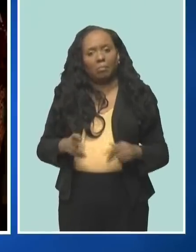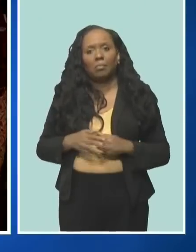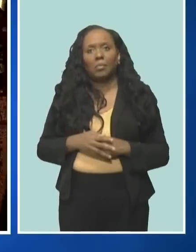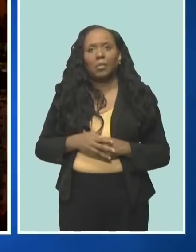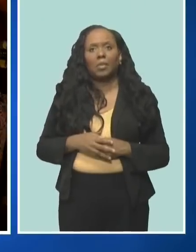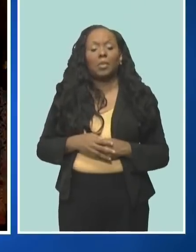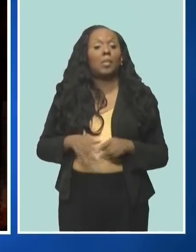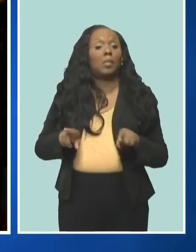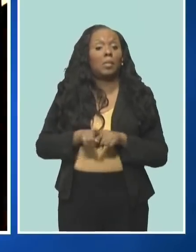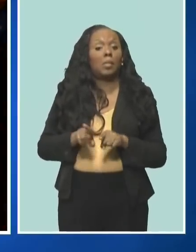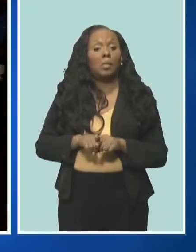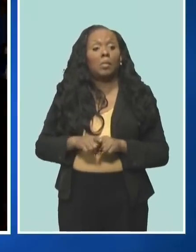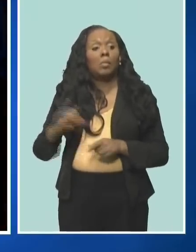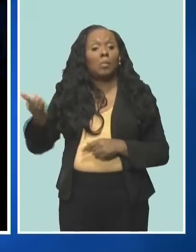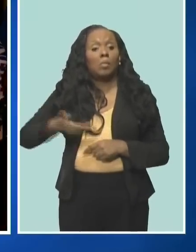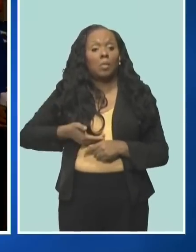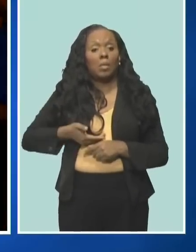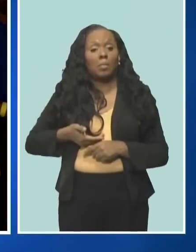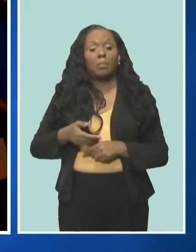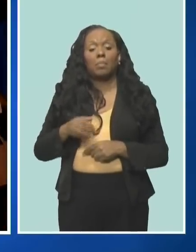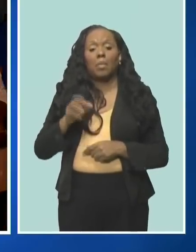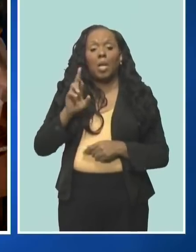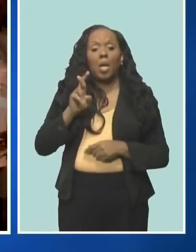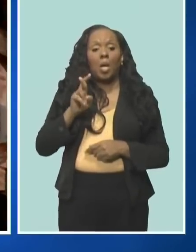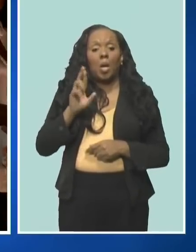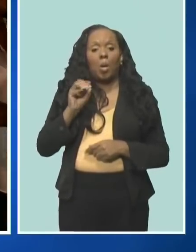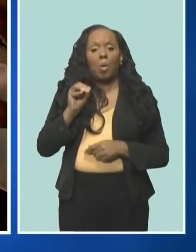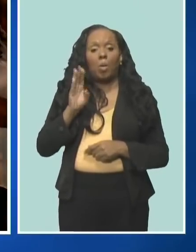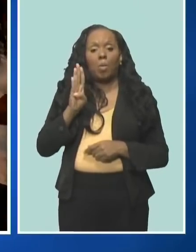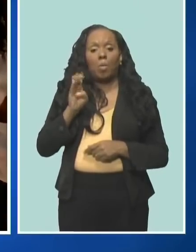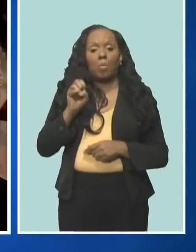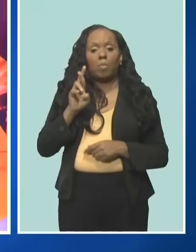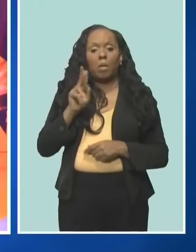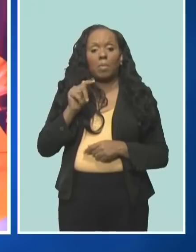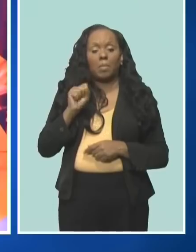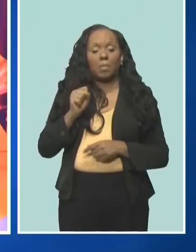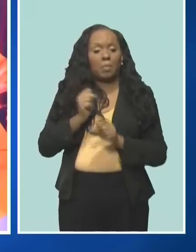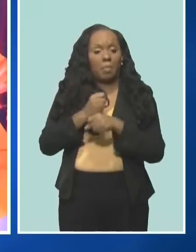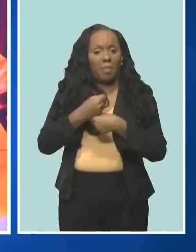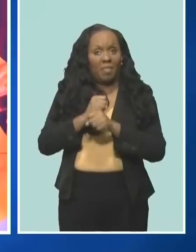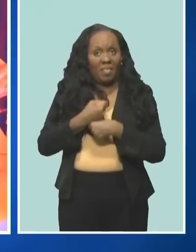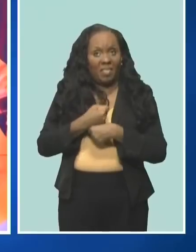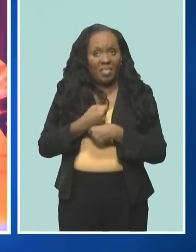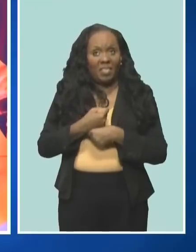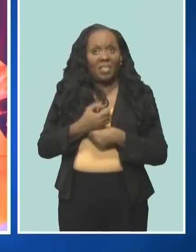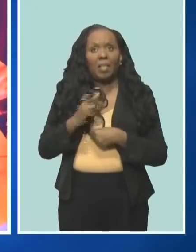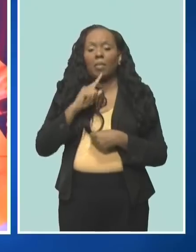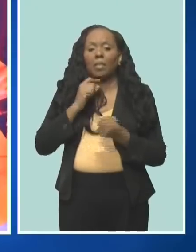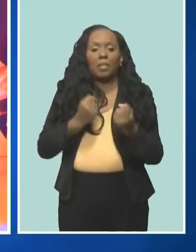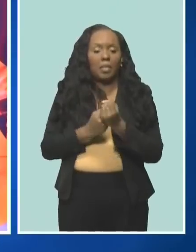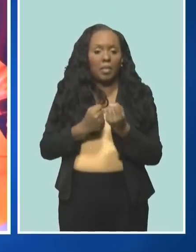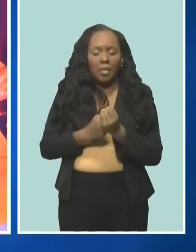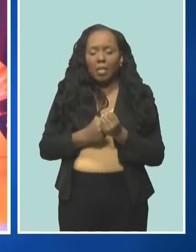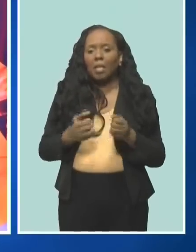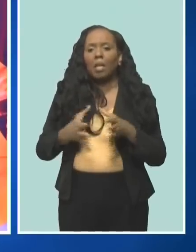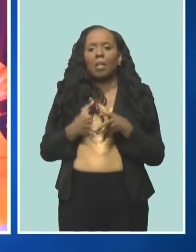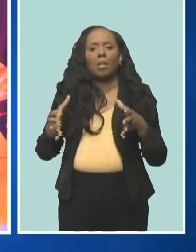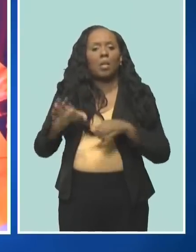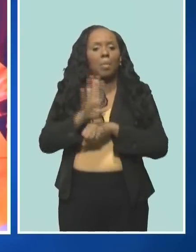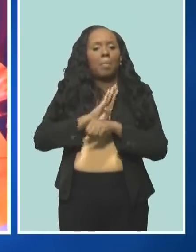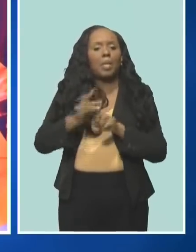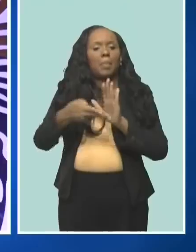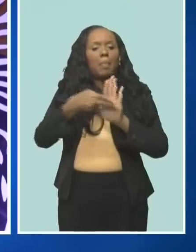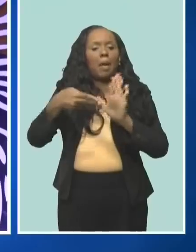Roberts Manufacturing, returning for a 3rd year and bringing many of our nostalgic Bajan brands to the